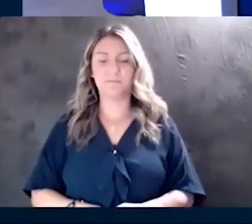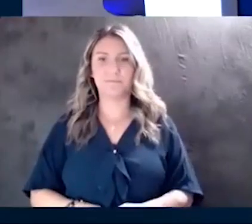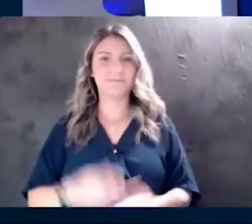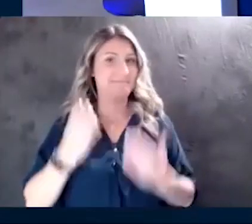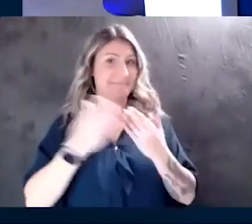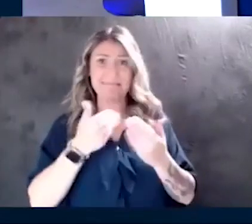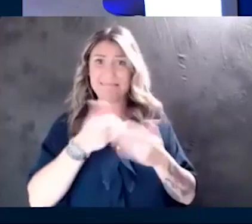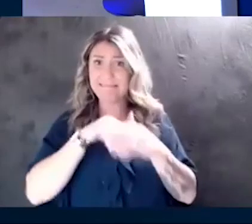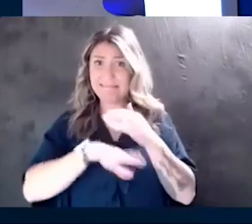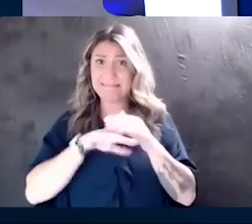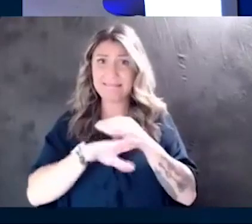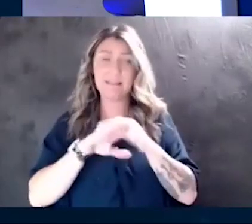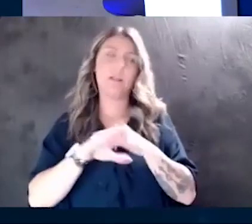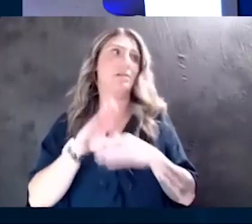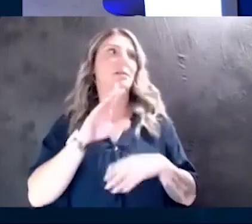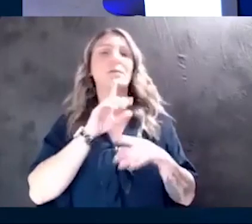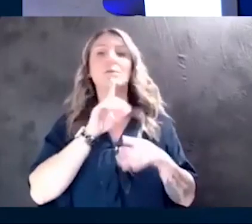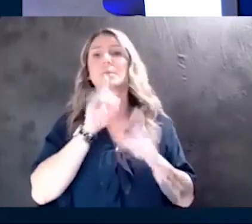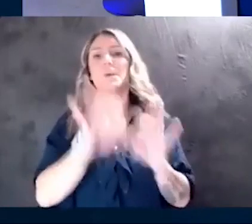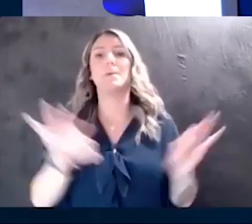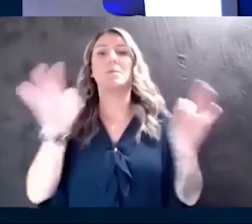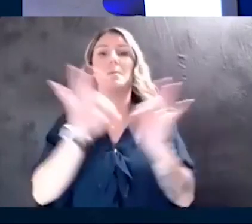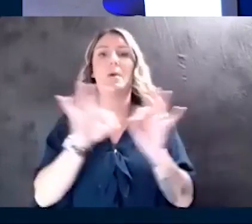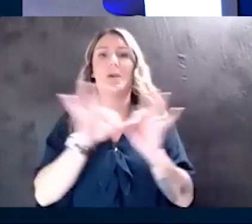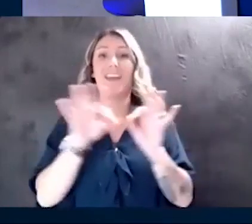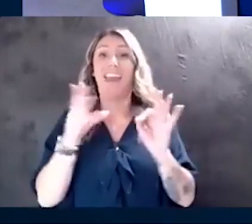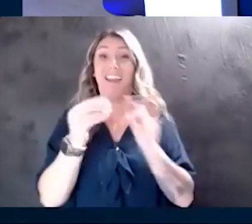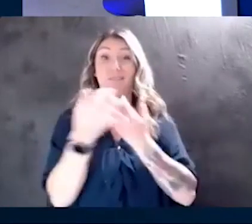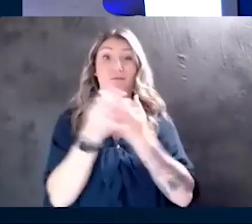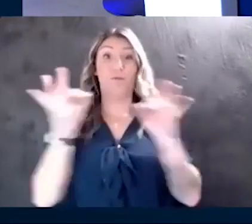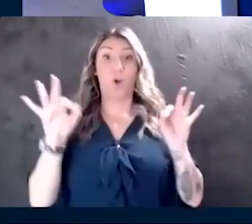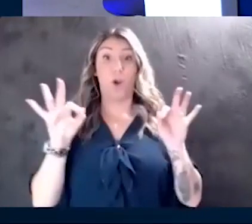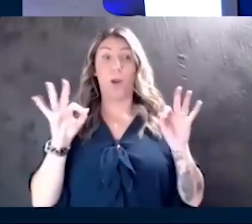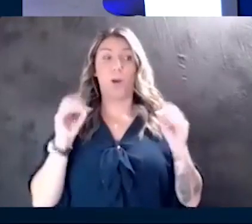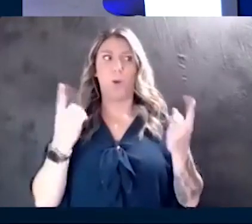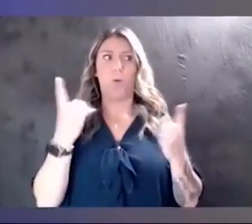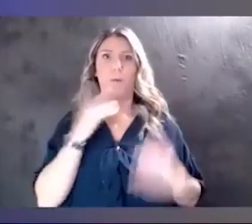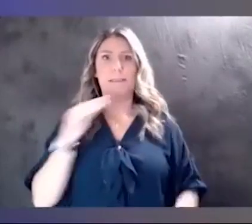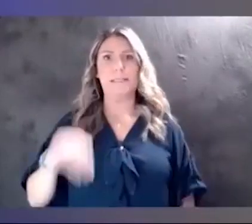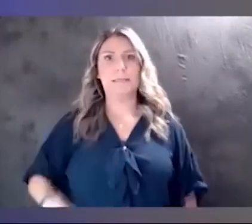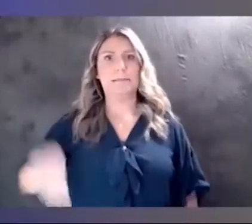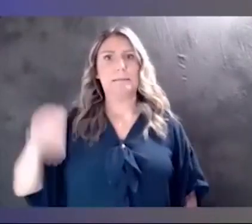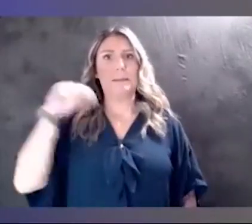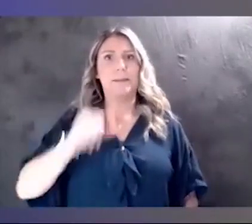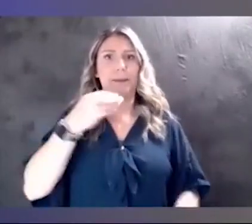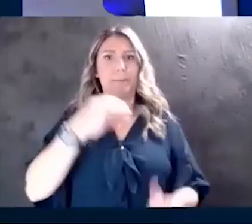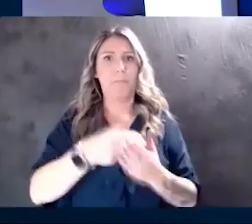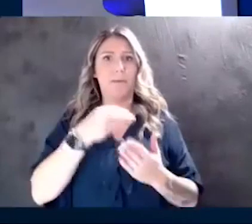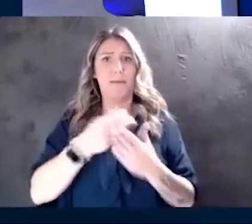makes all the difference in the world. And then free. Nobody wants to put out money to do some of this. So, and I understand that.